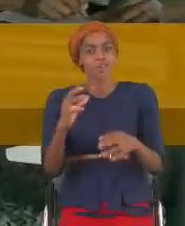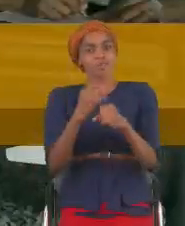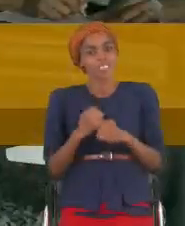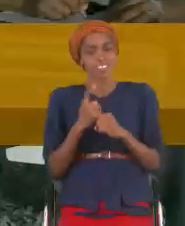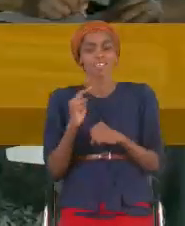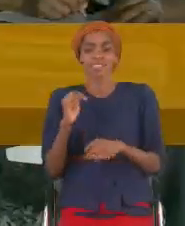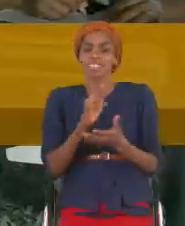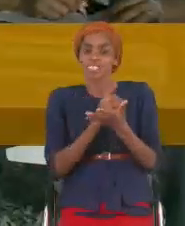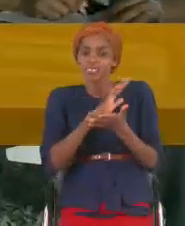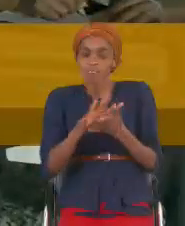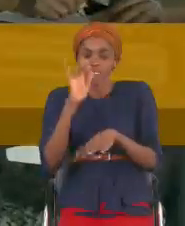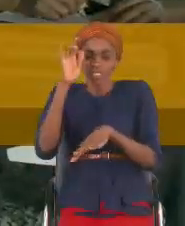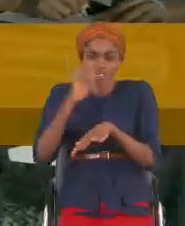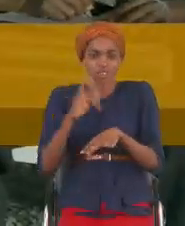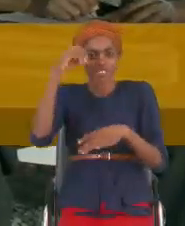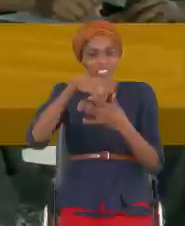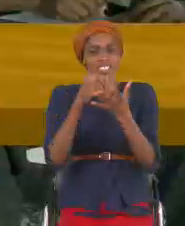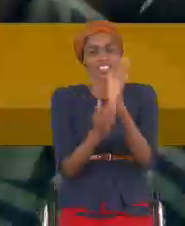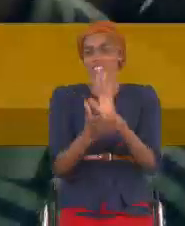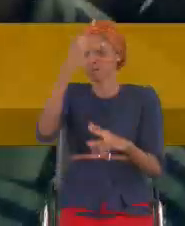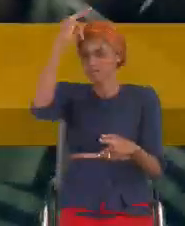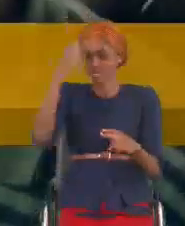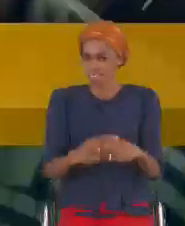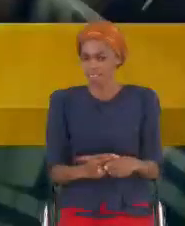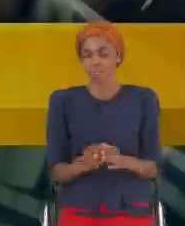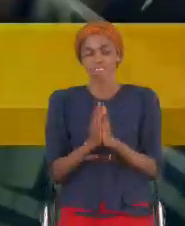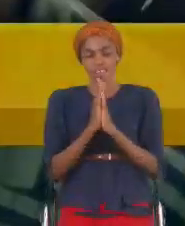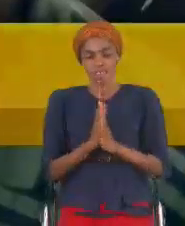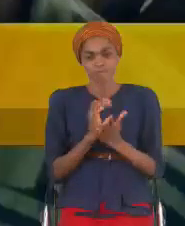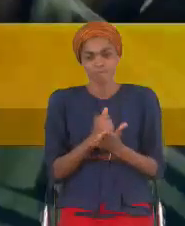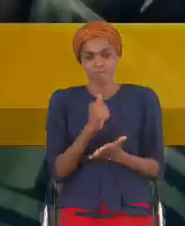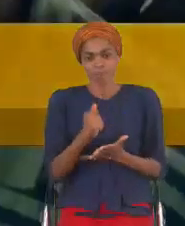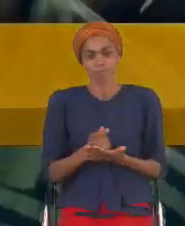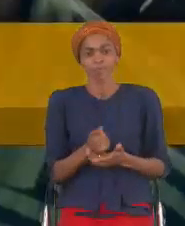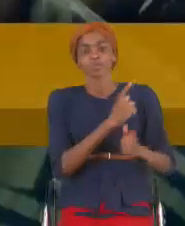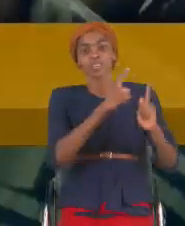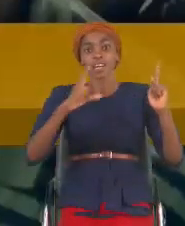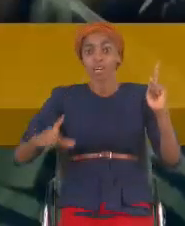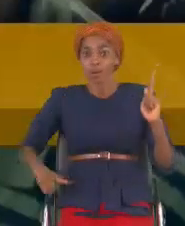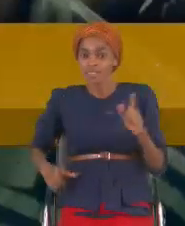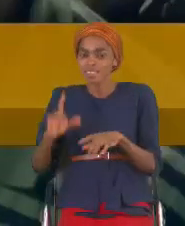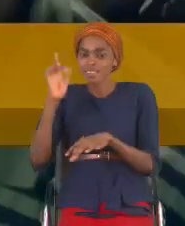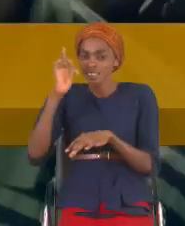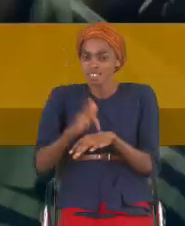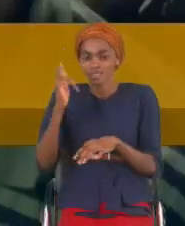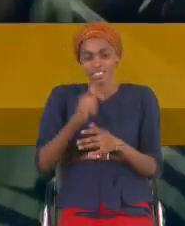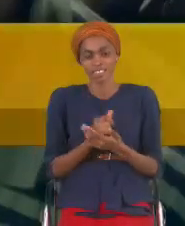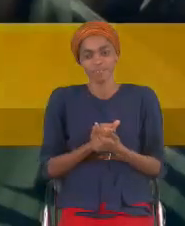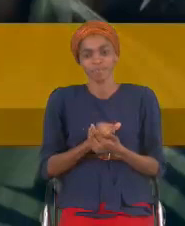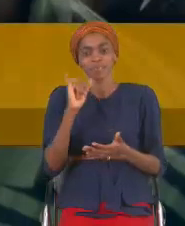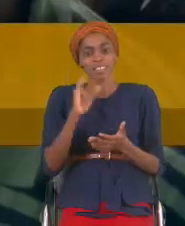the divine touch in Jesus' name. The Lord's touch